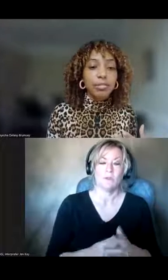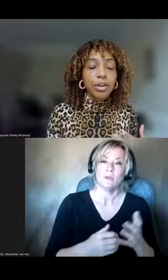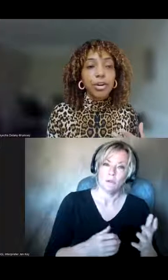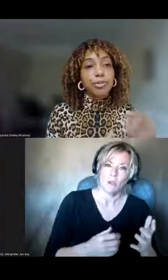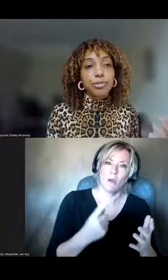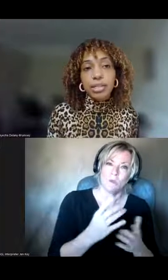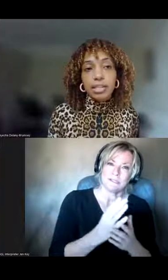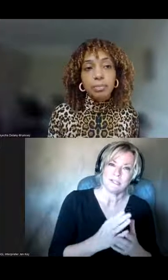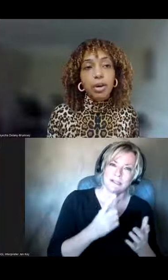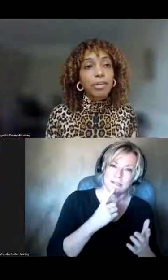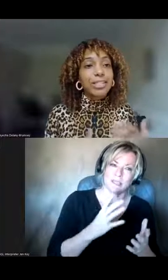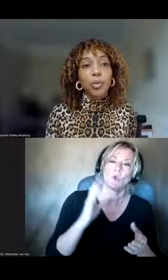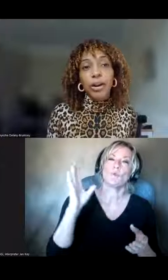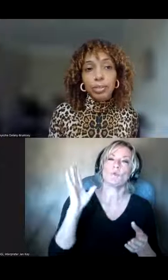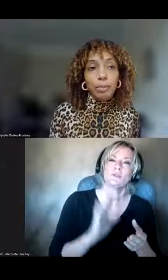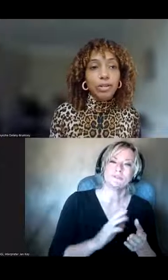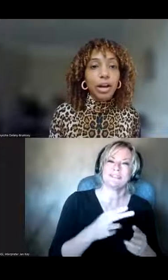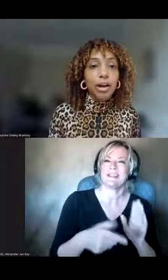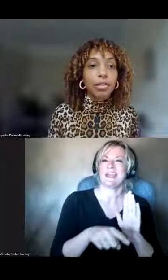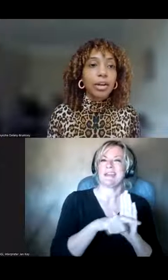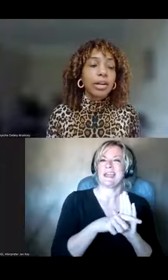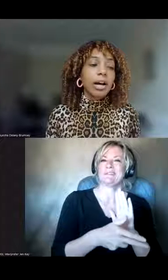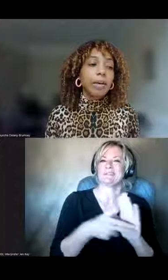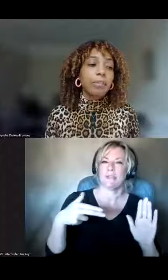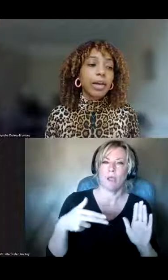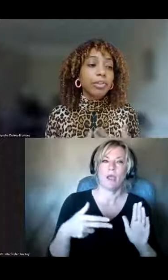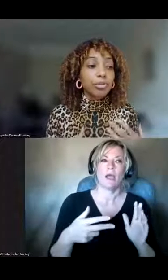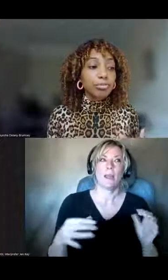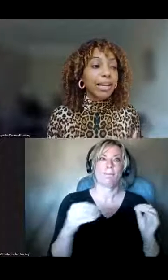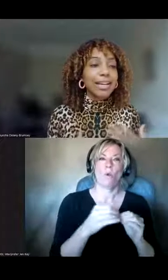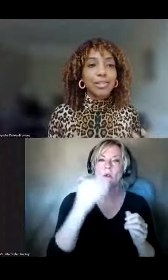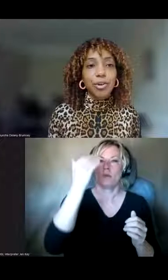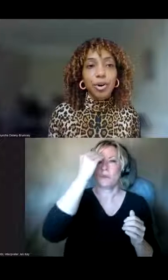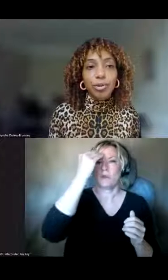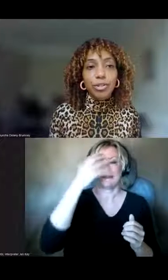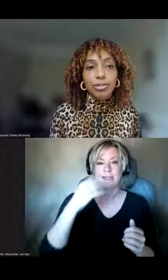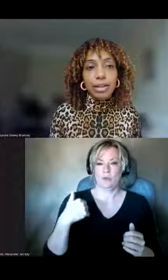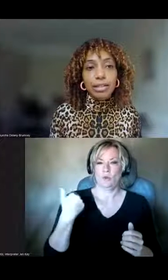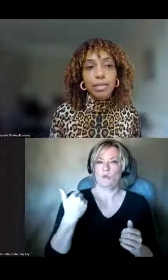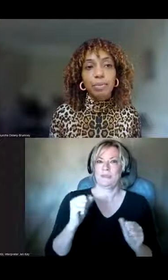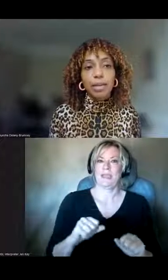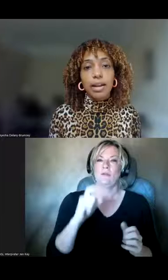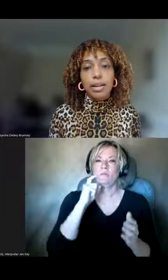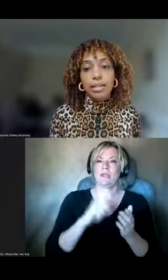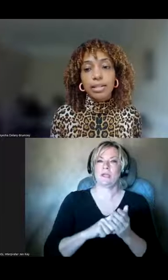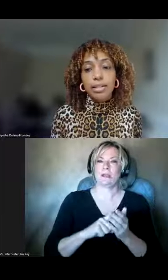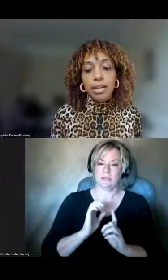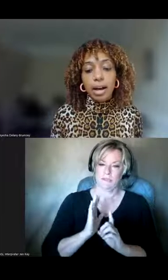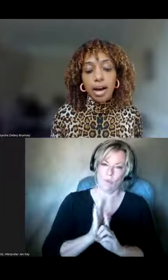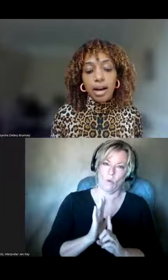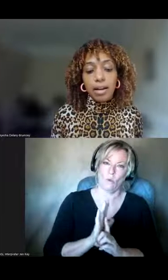of reducing stigma, raising awareness about mental health, having youth recognize their own distress as something that is